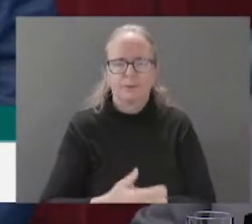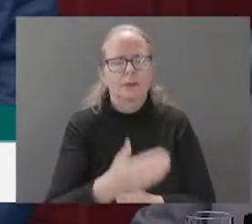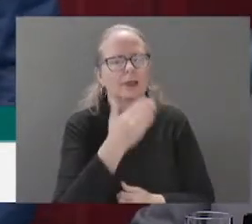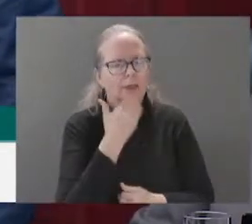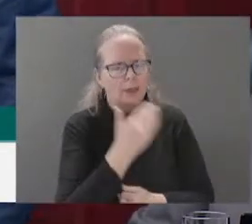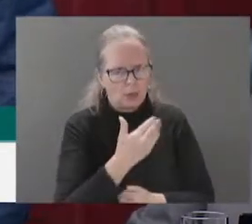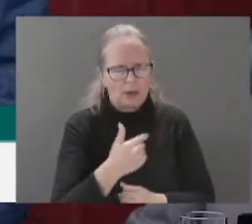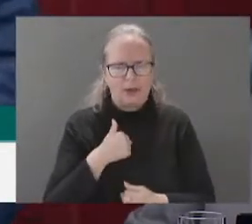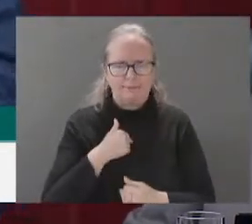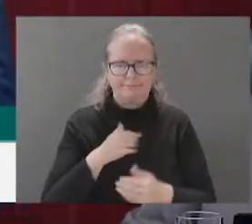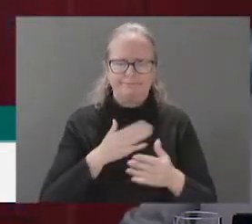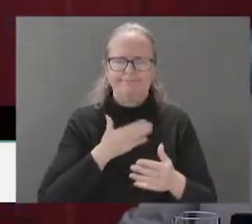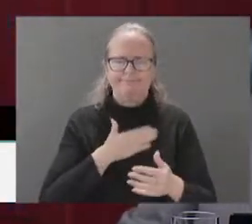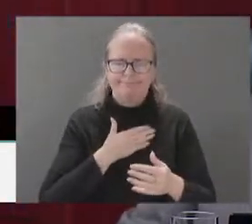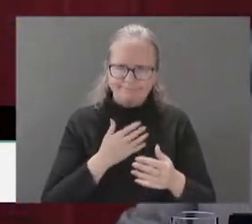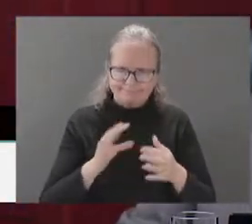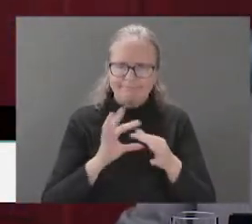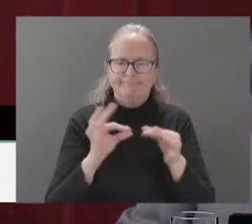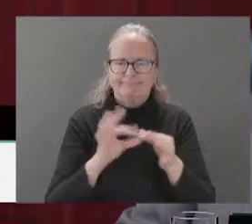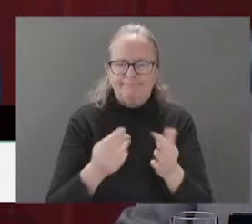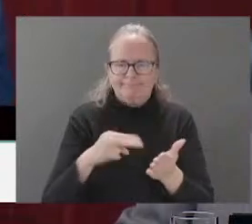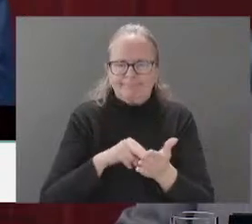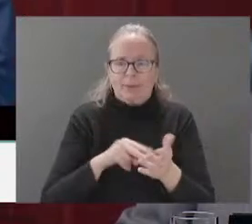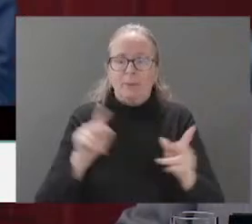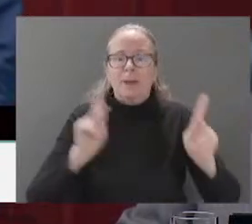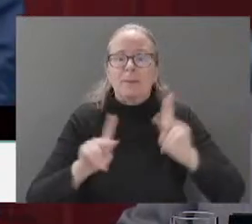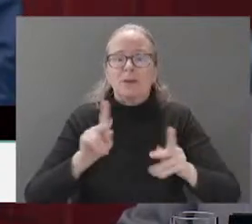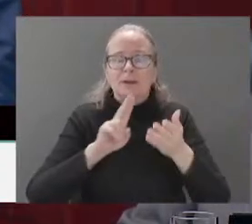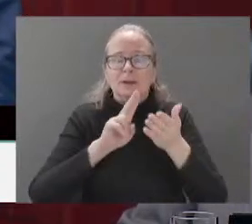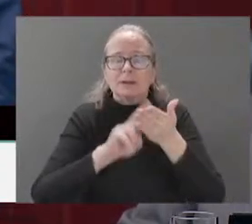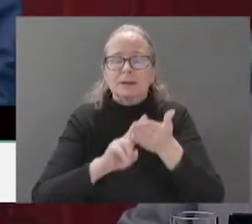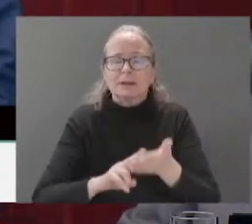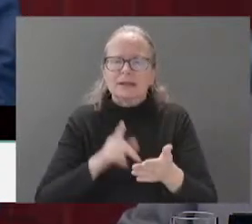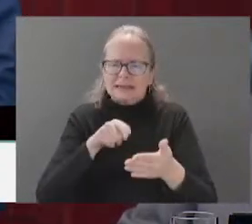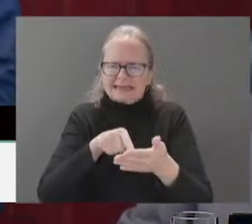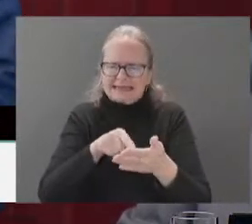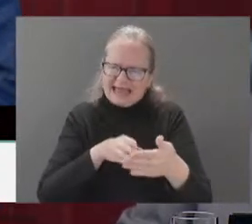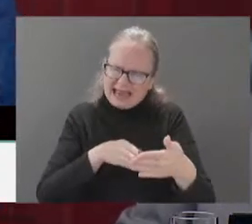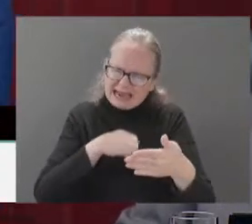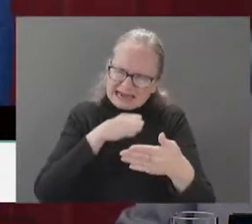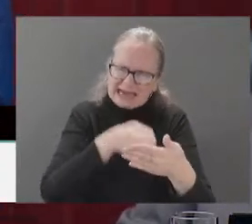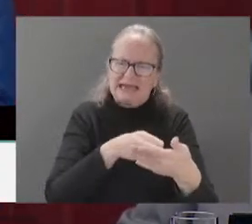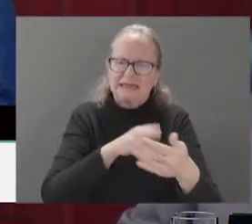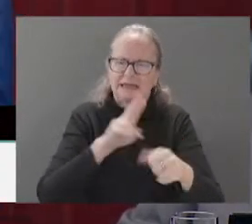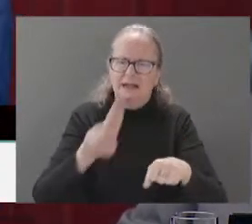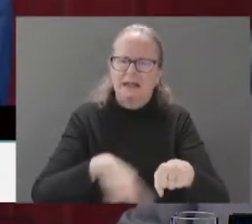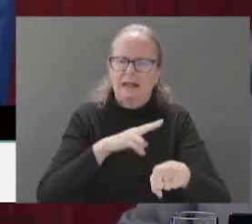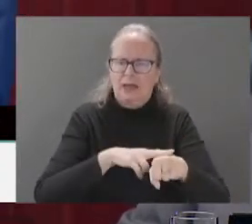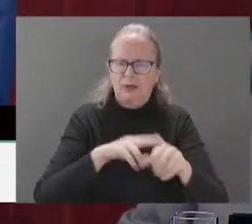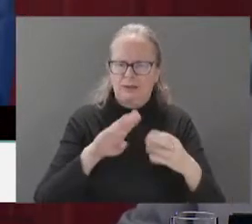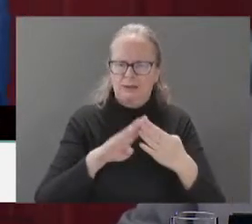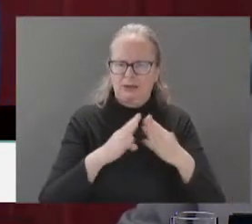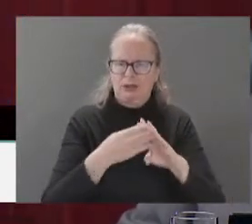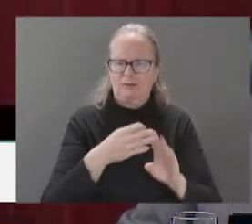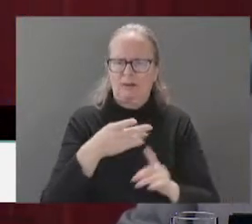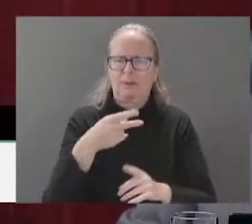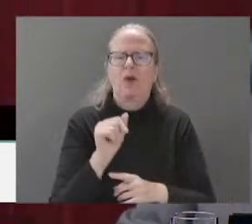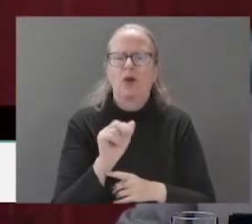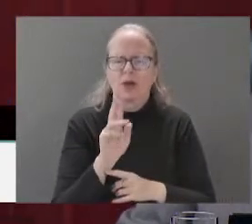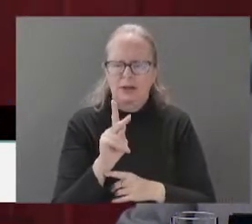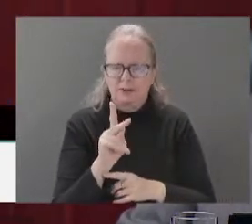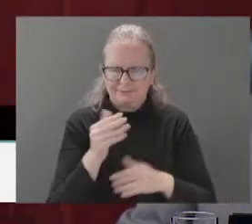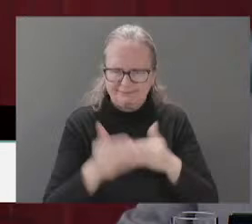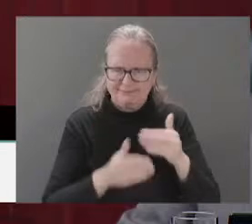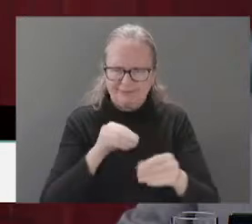petition against the National Urban Park initiative in Alberta uh Mr Speaker this is very impressive I mentioned